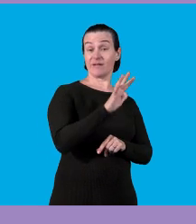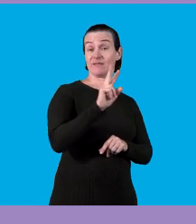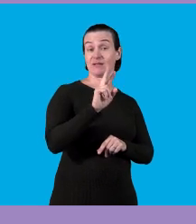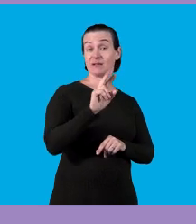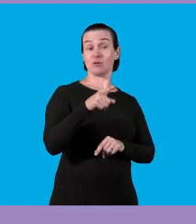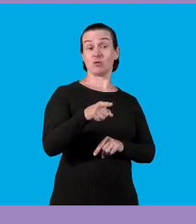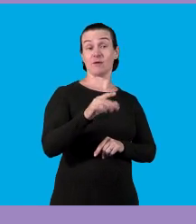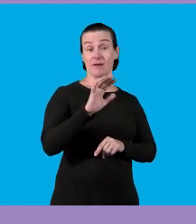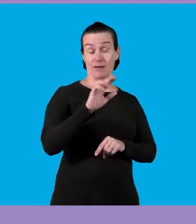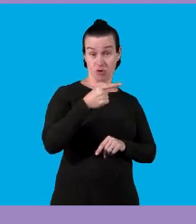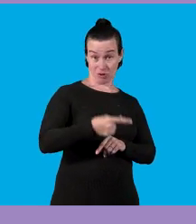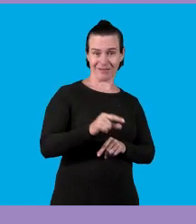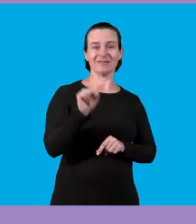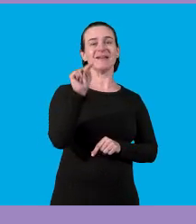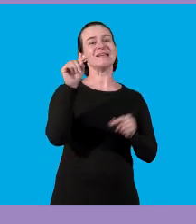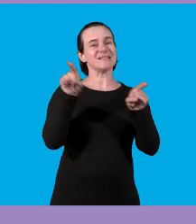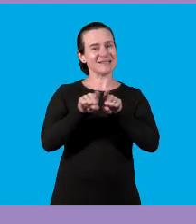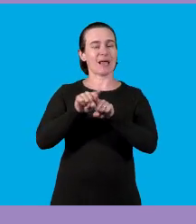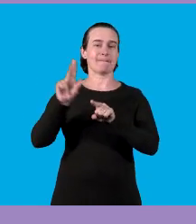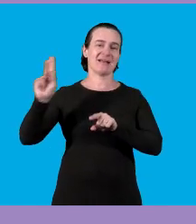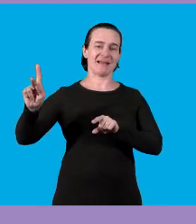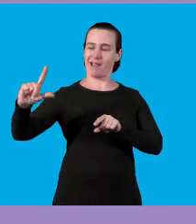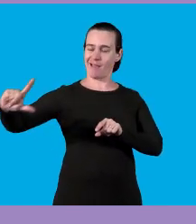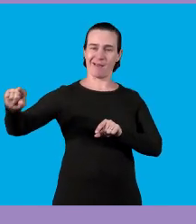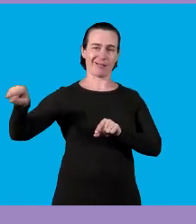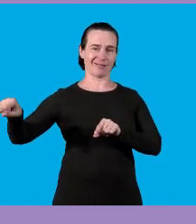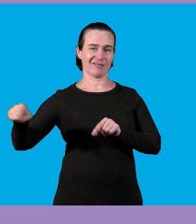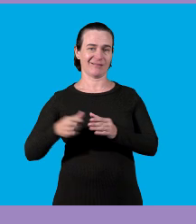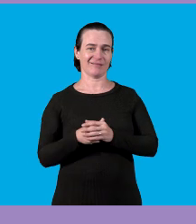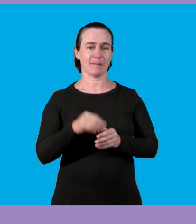which equals to angle K,